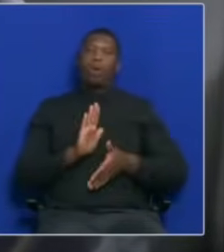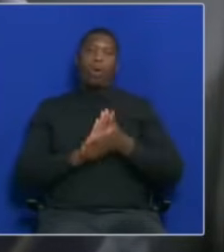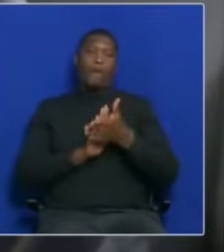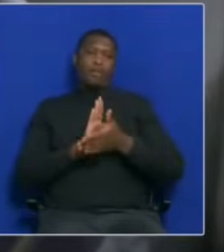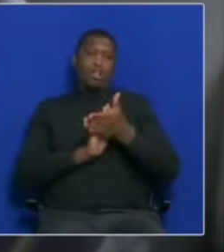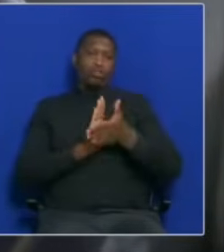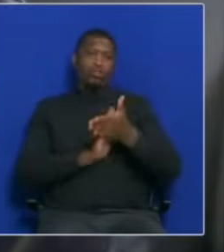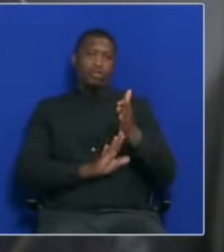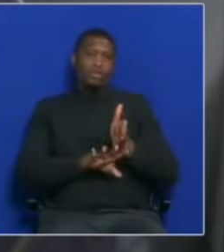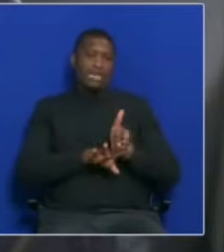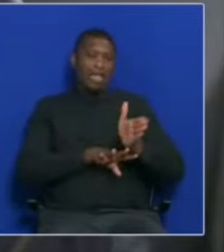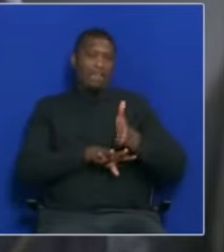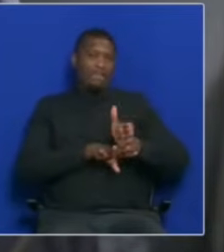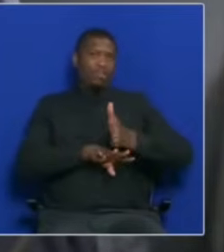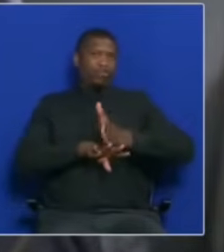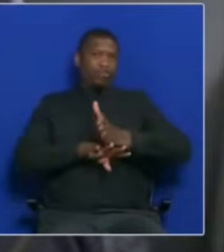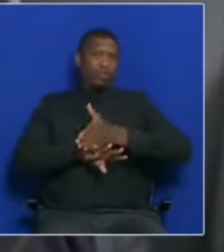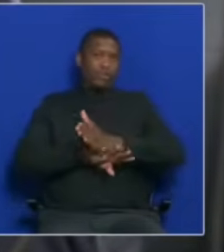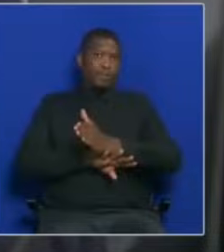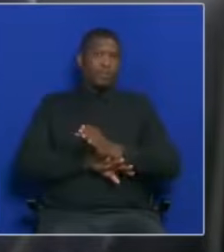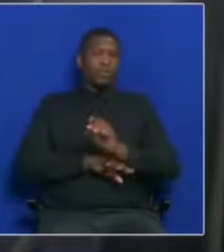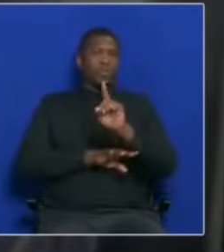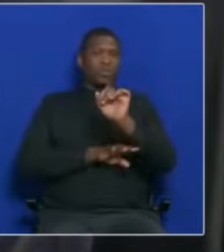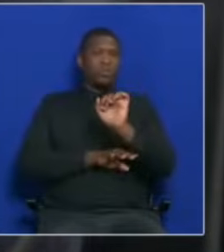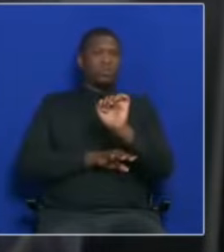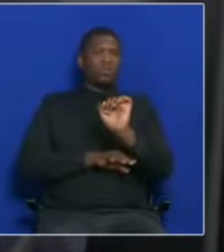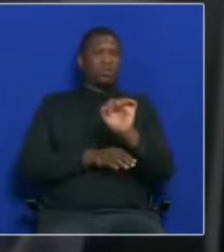your role in those circumstances?